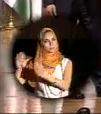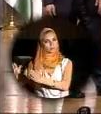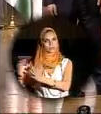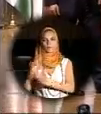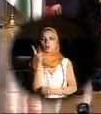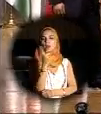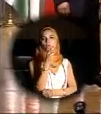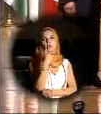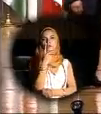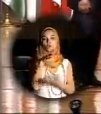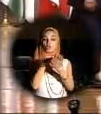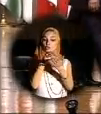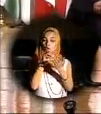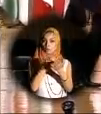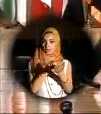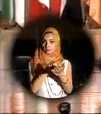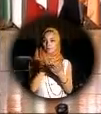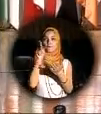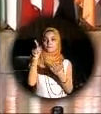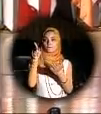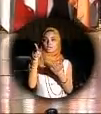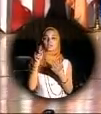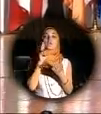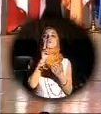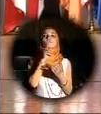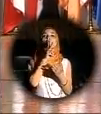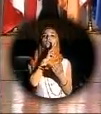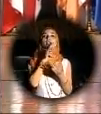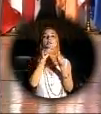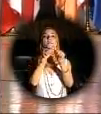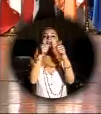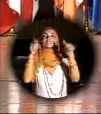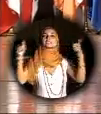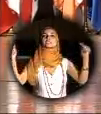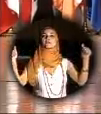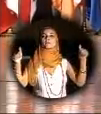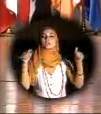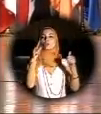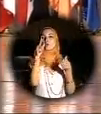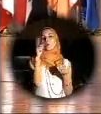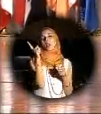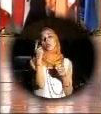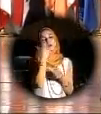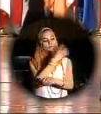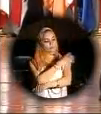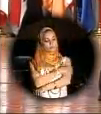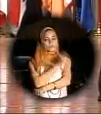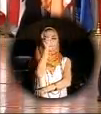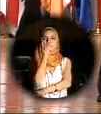manage in total independency. So you can close. And to show just the